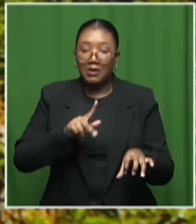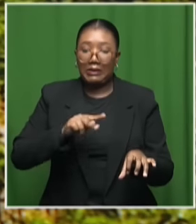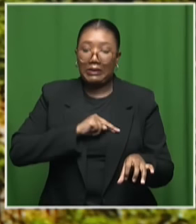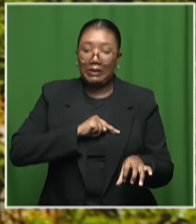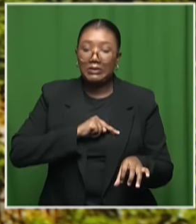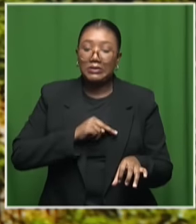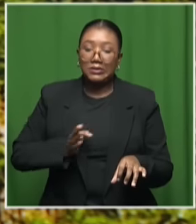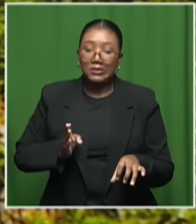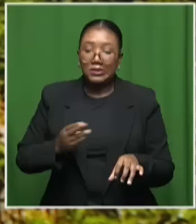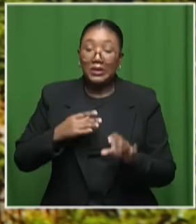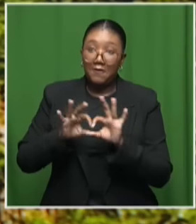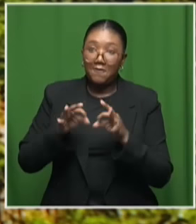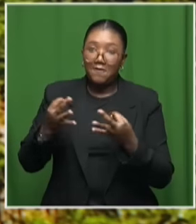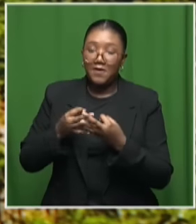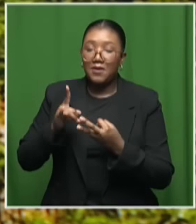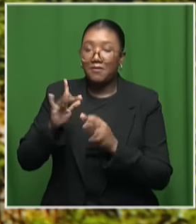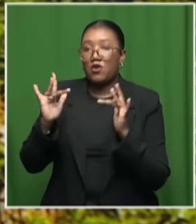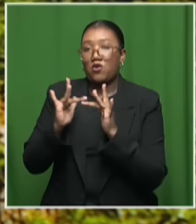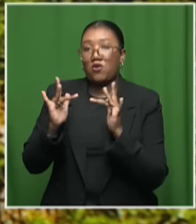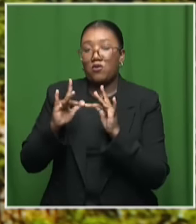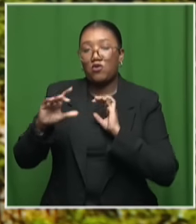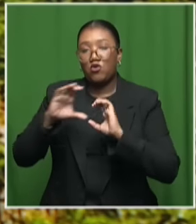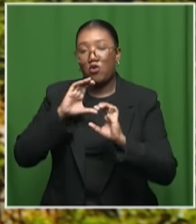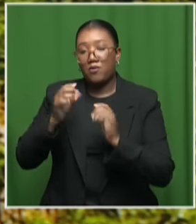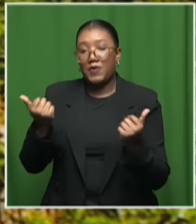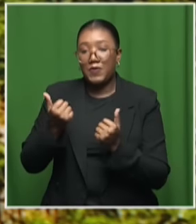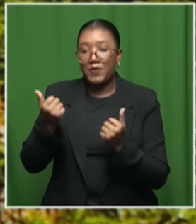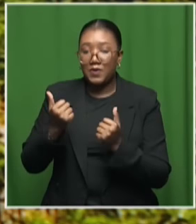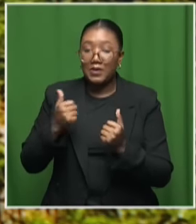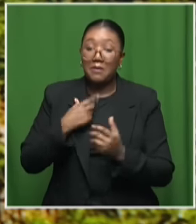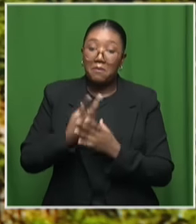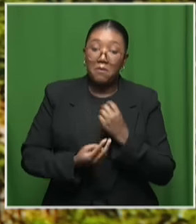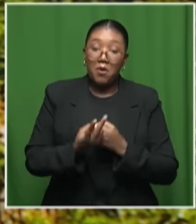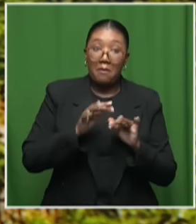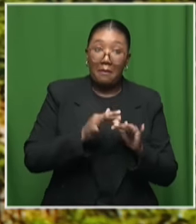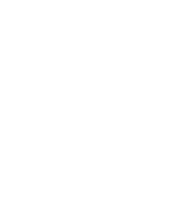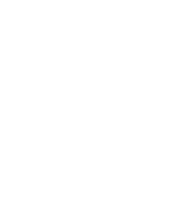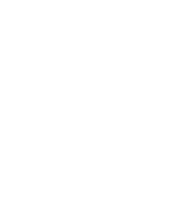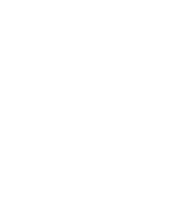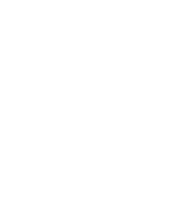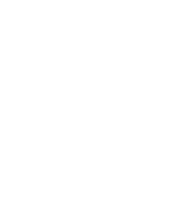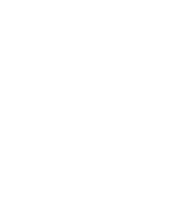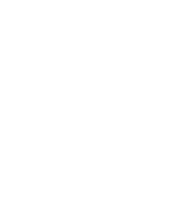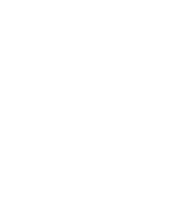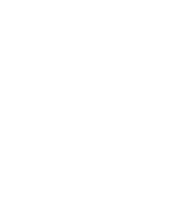communicate to the families at this point, as she's now confirmed it's a rescue and recovery operation.